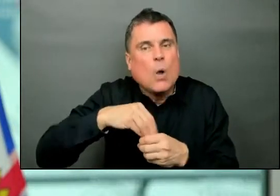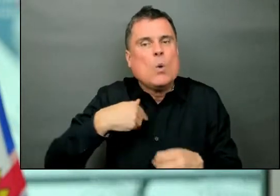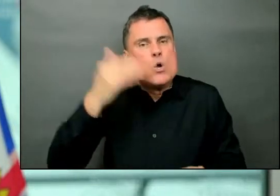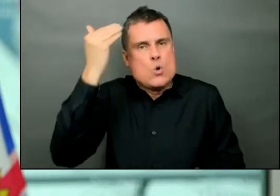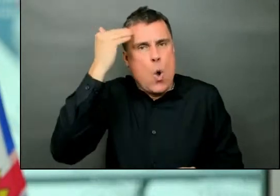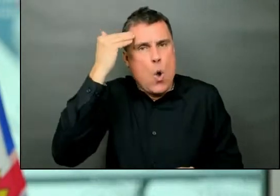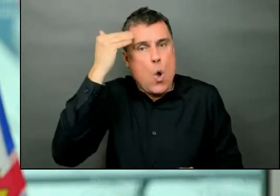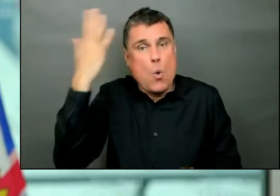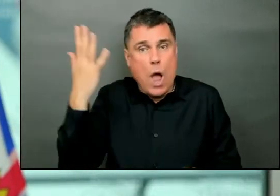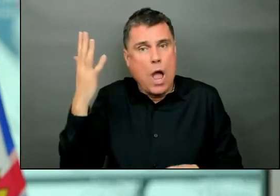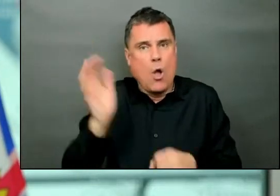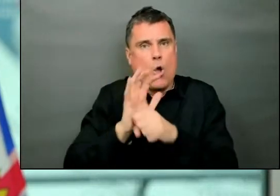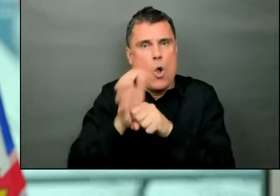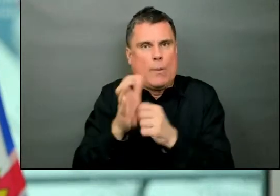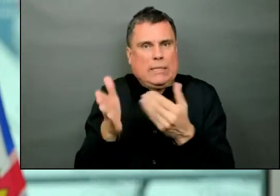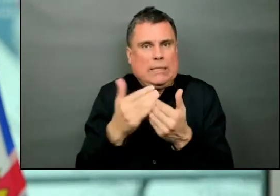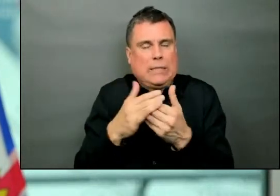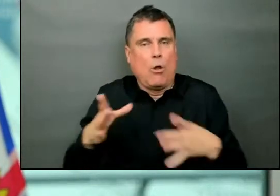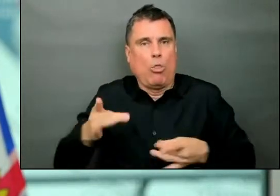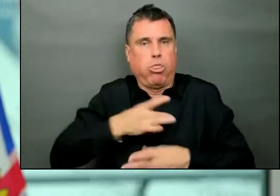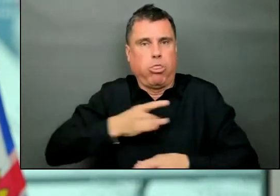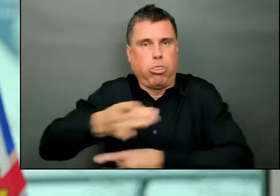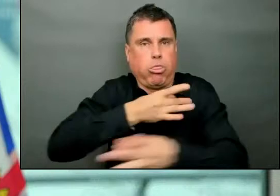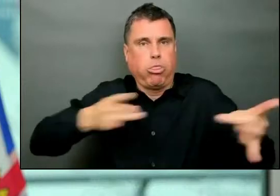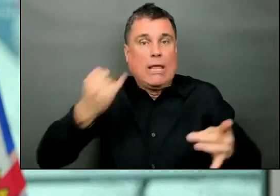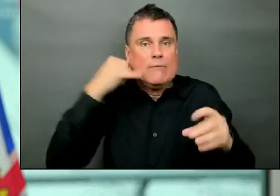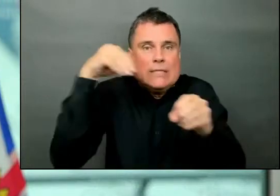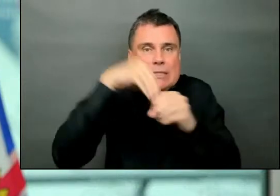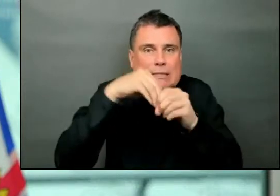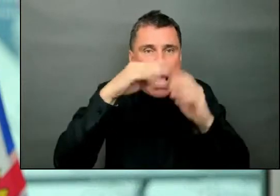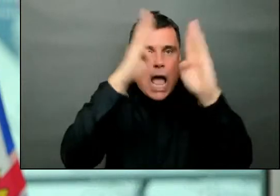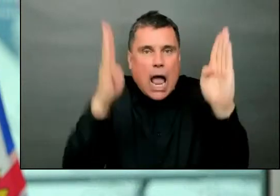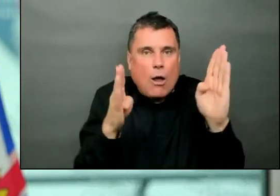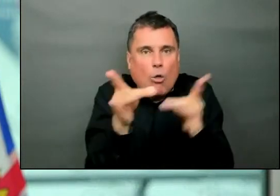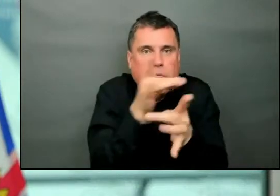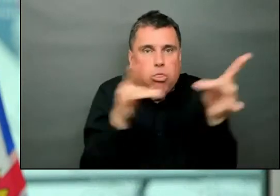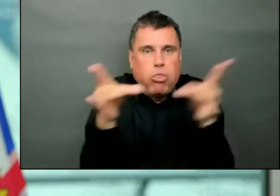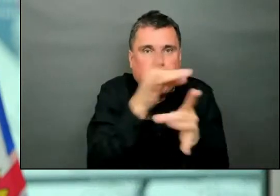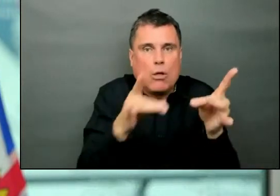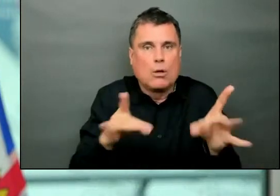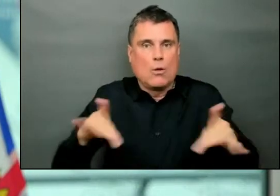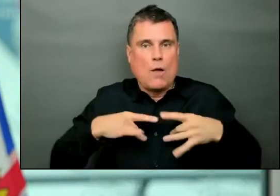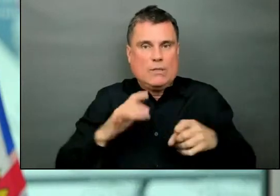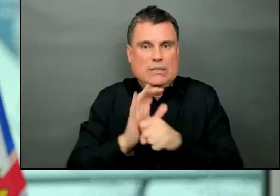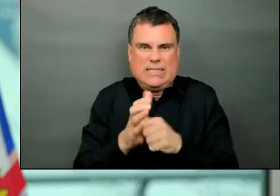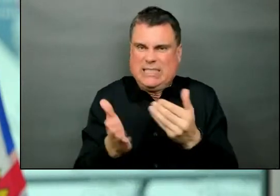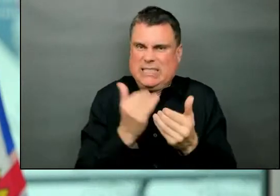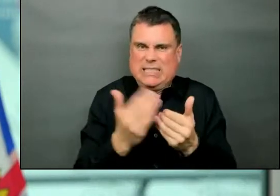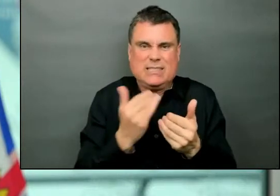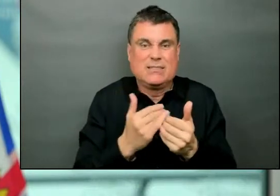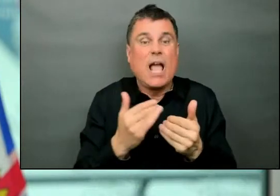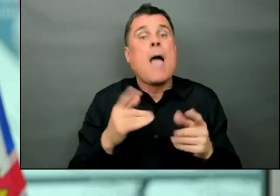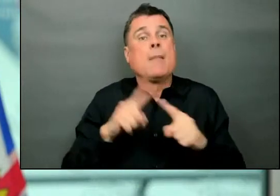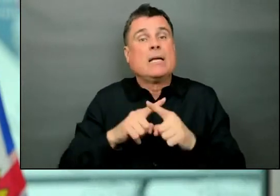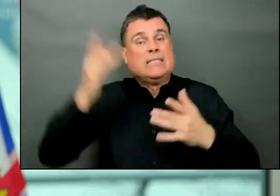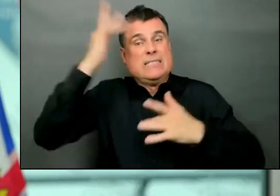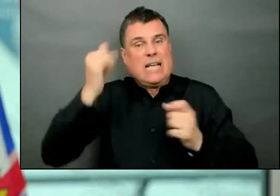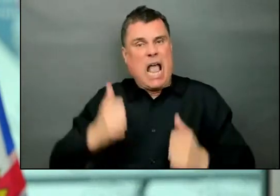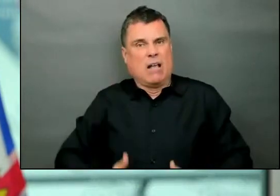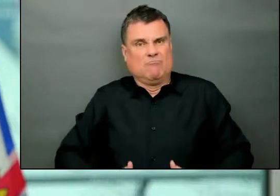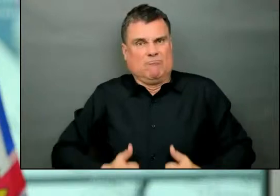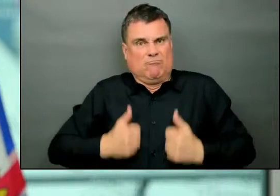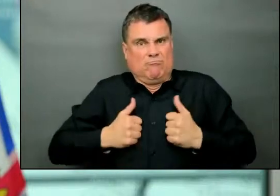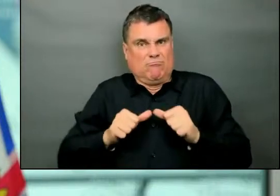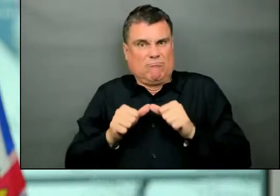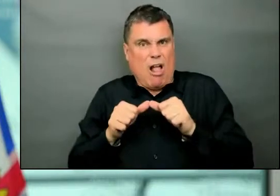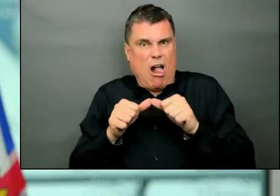the ability of the virus to survive. Plus, we also have had concerns about these variants because we've seen in other countries